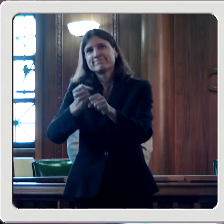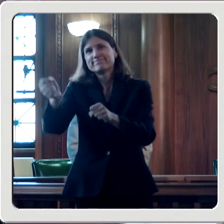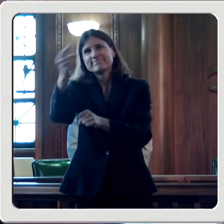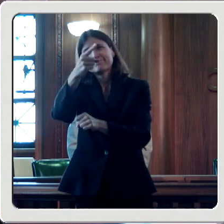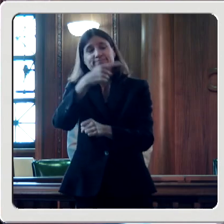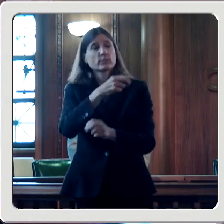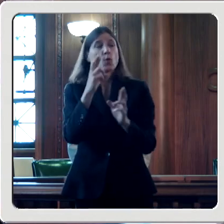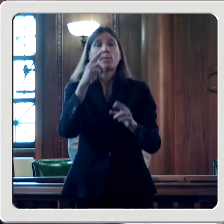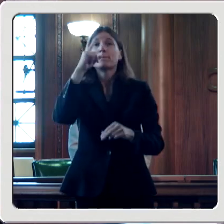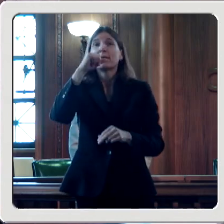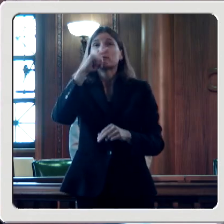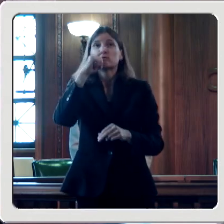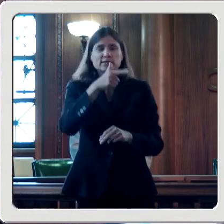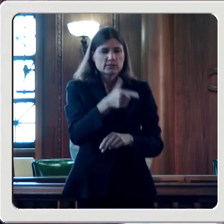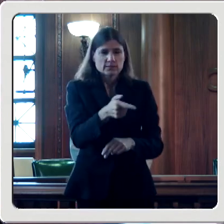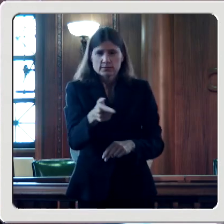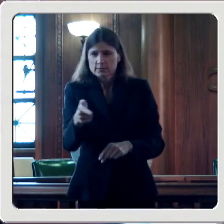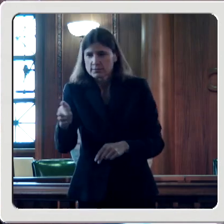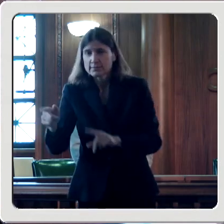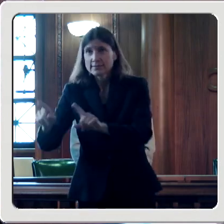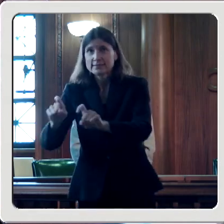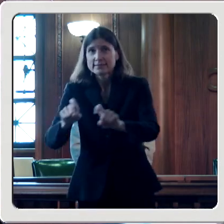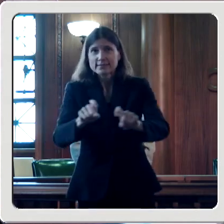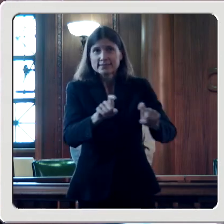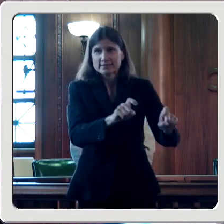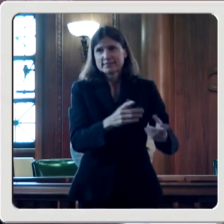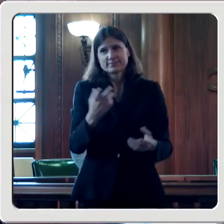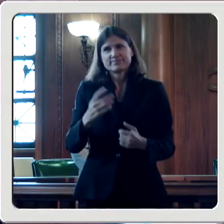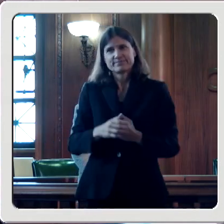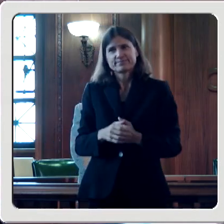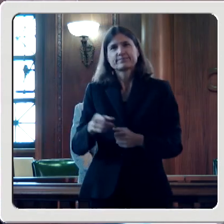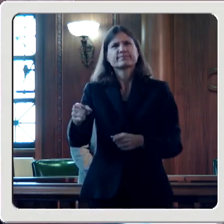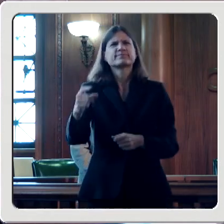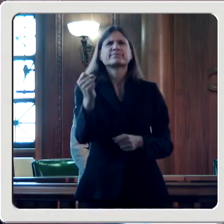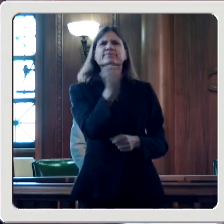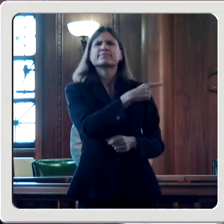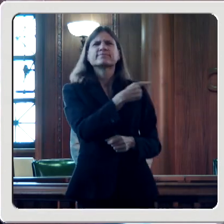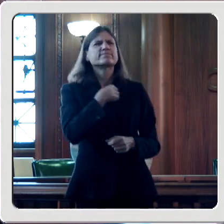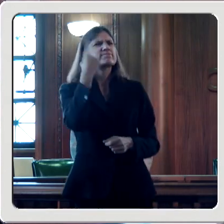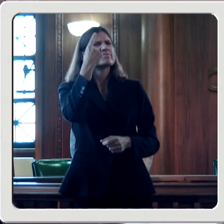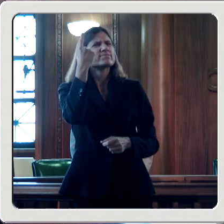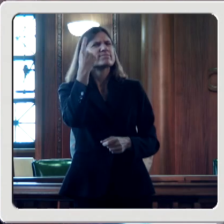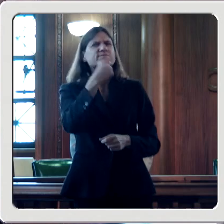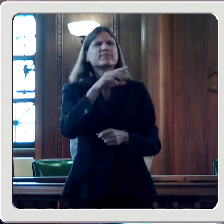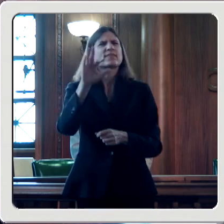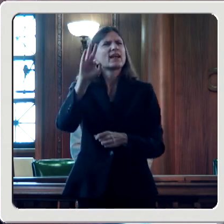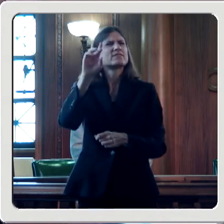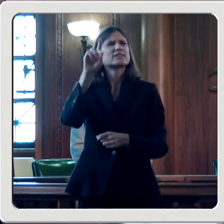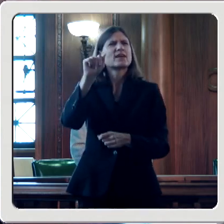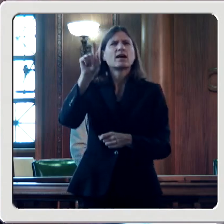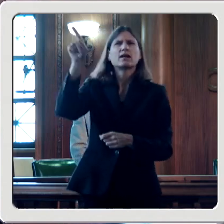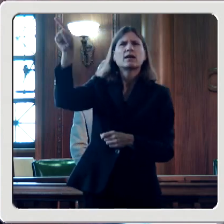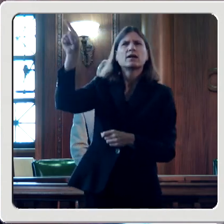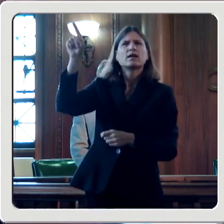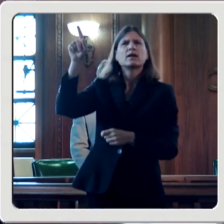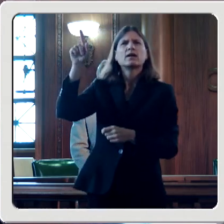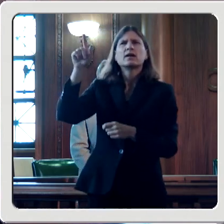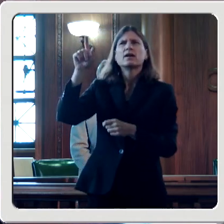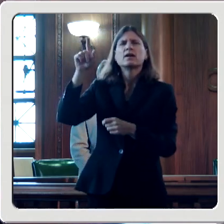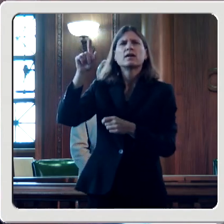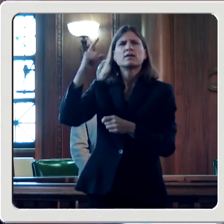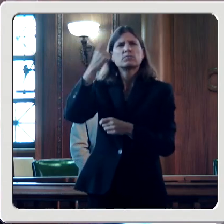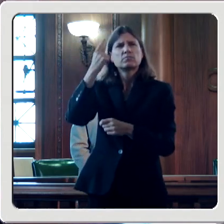Paul. Another area that the FDA is being urged to expedite, I read